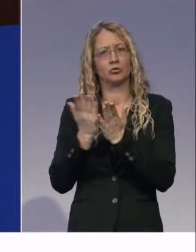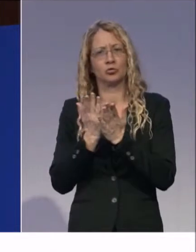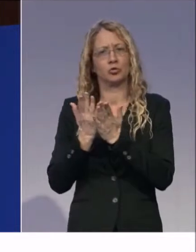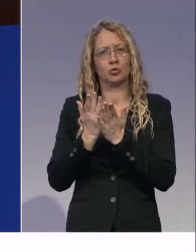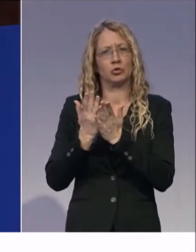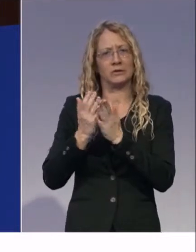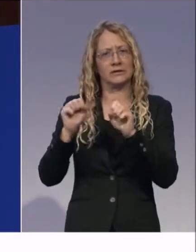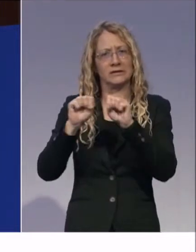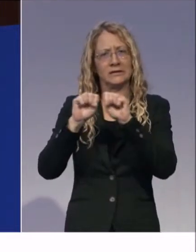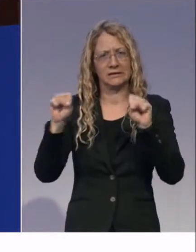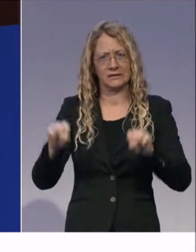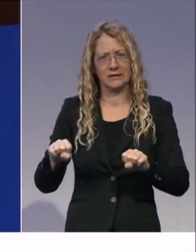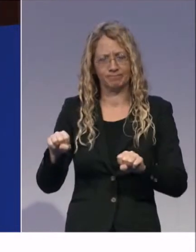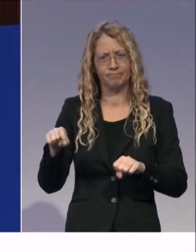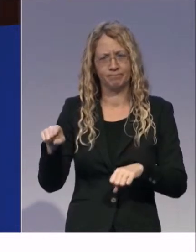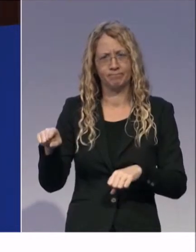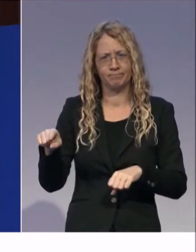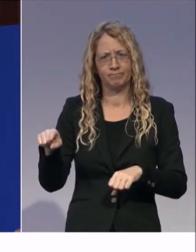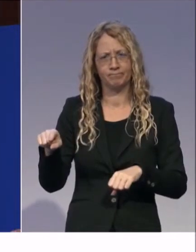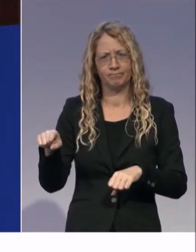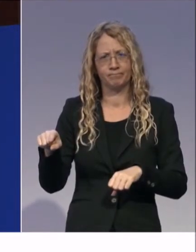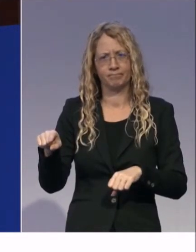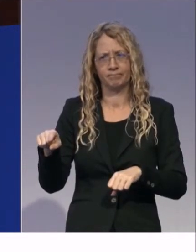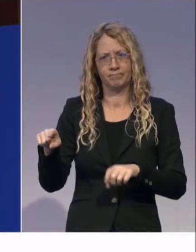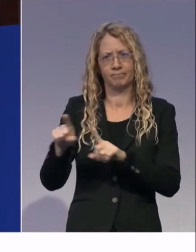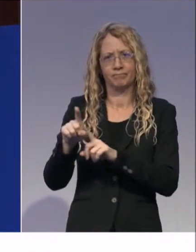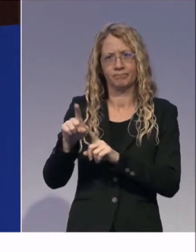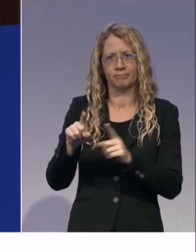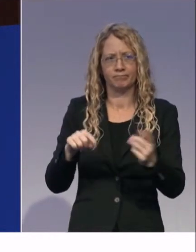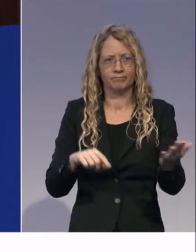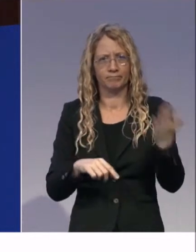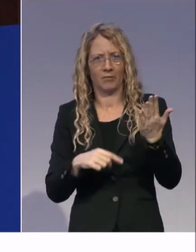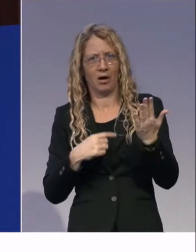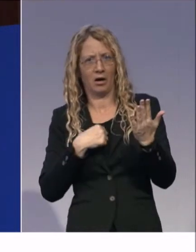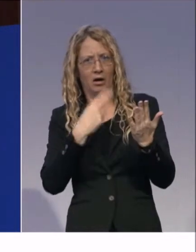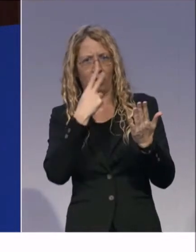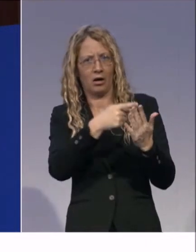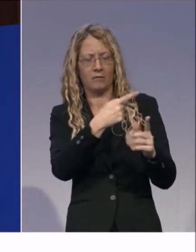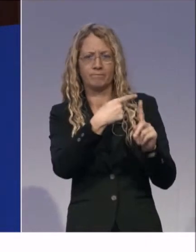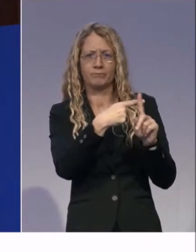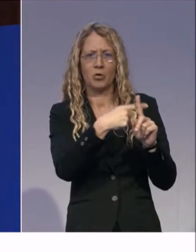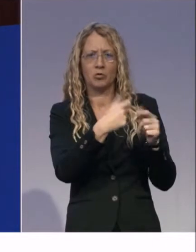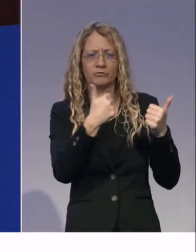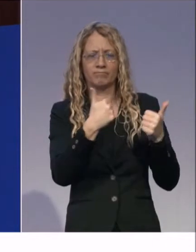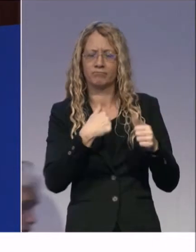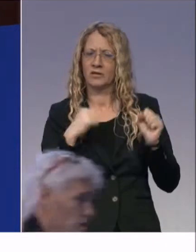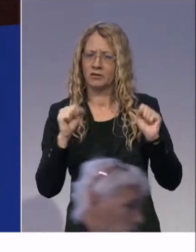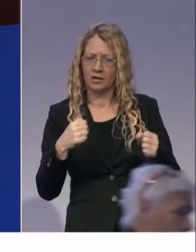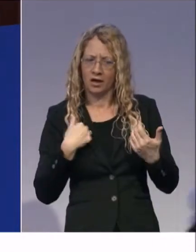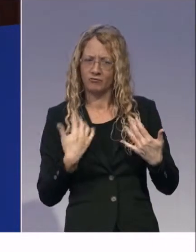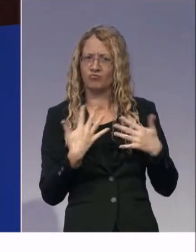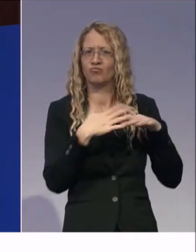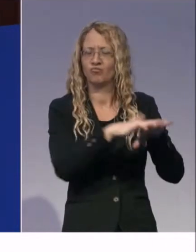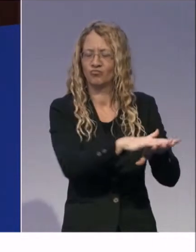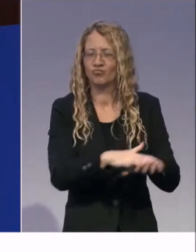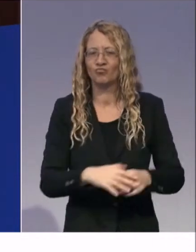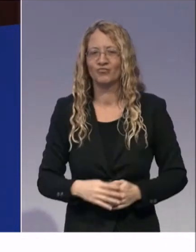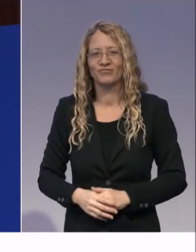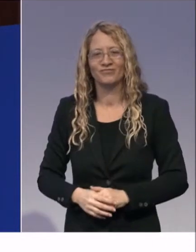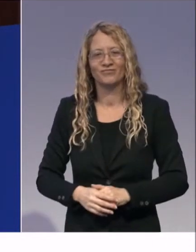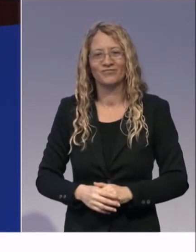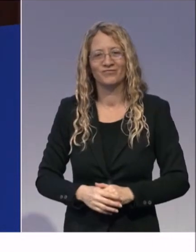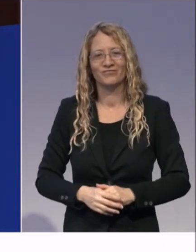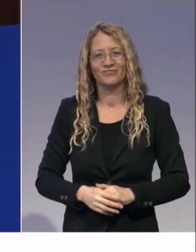do for him, he can integrate it, and then that was the point that